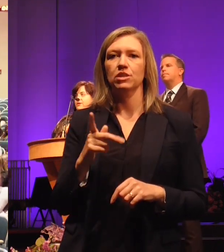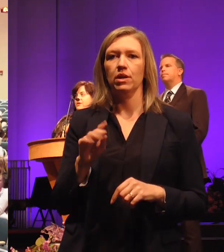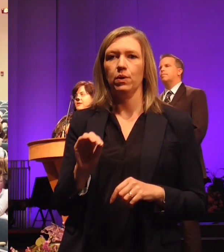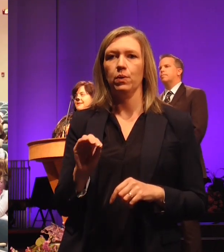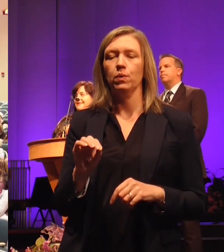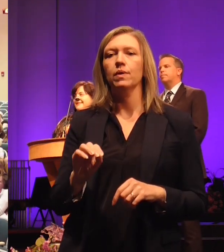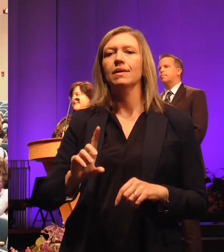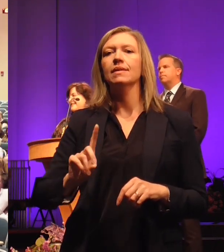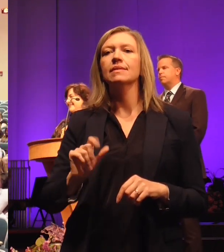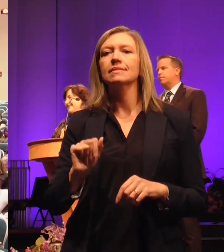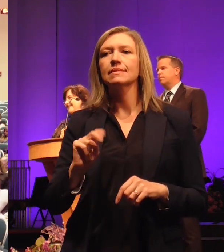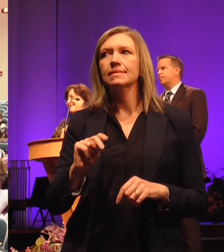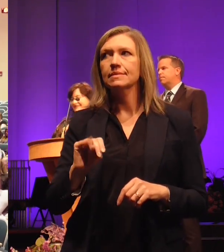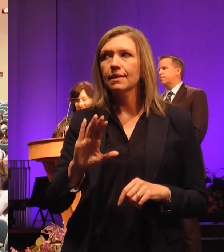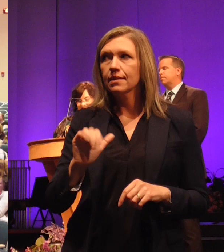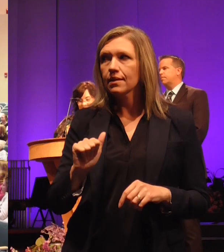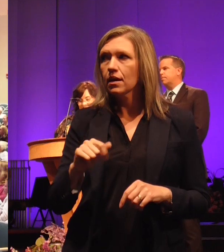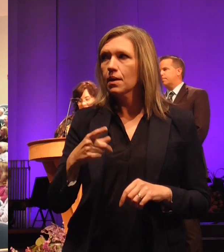Danica Pierce,